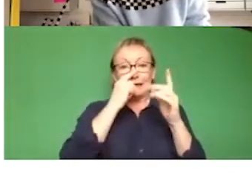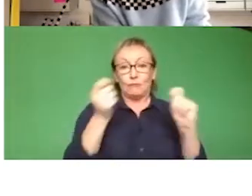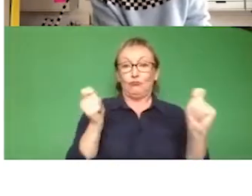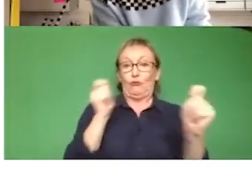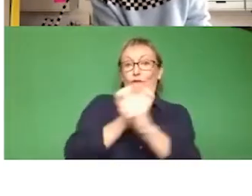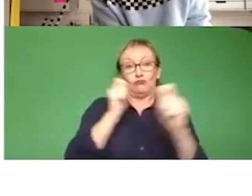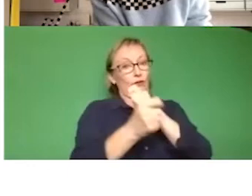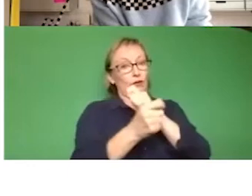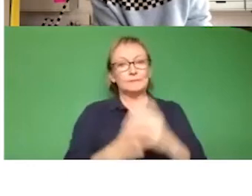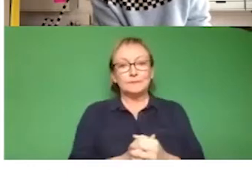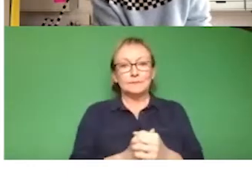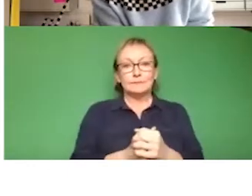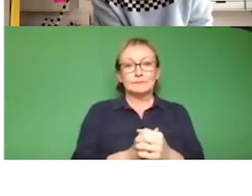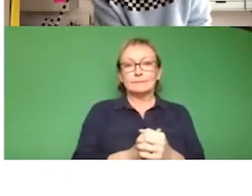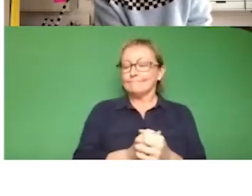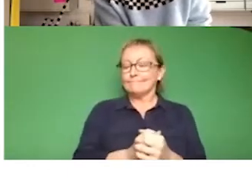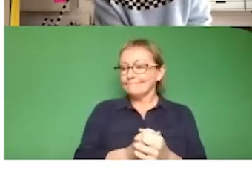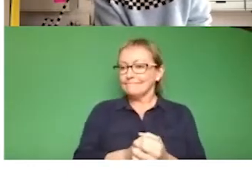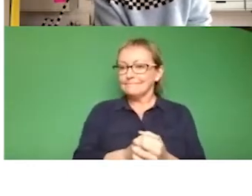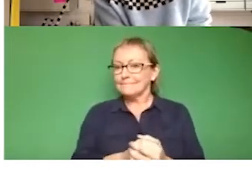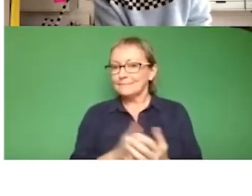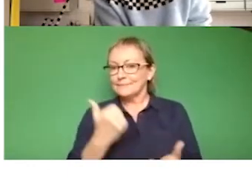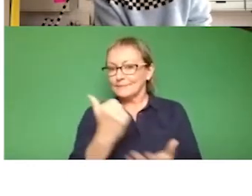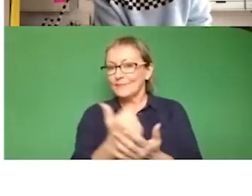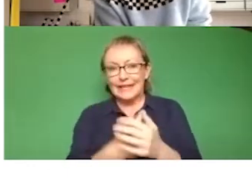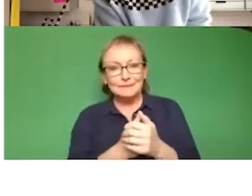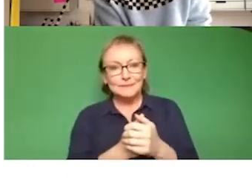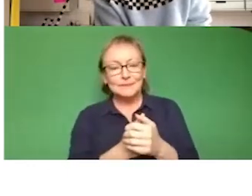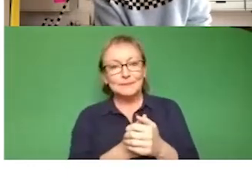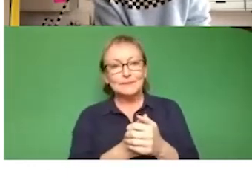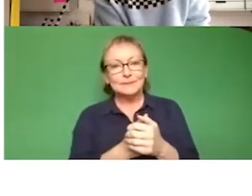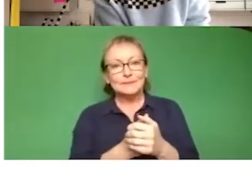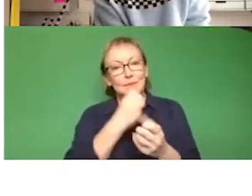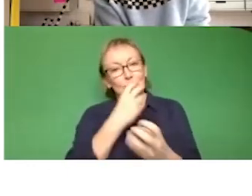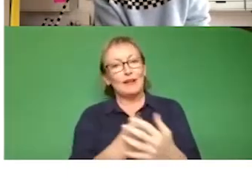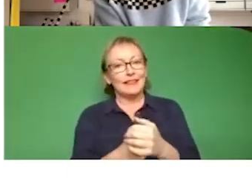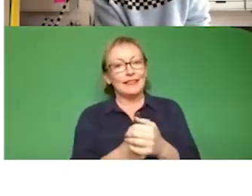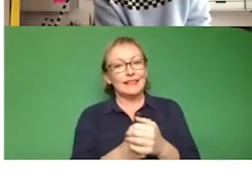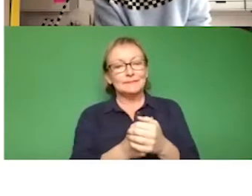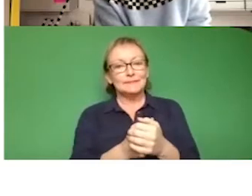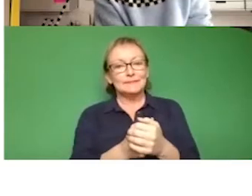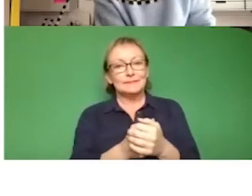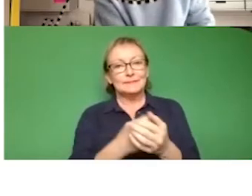two ways. But also the coziness of it is it's gorgeous. It's lustworthy.